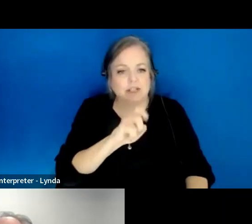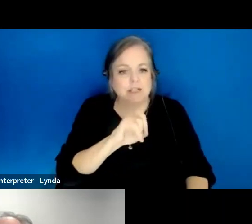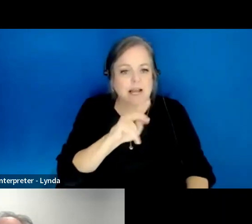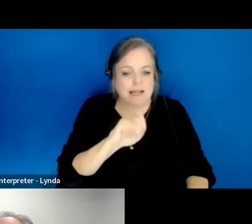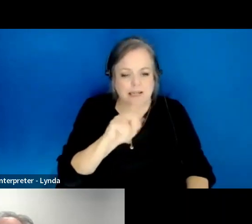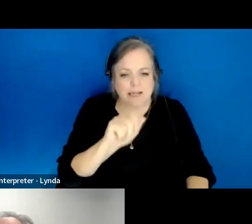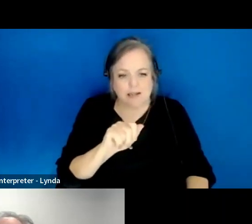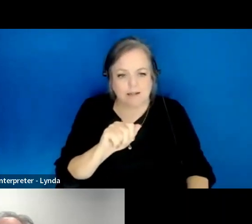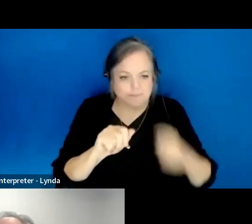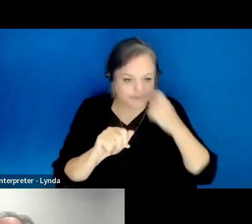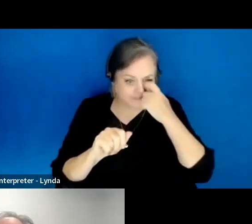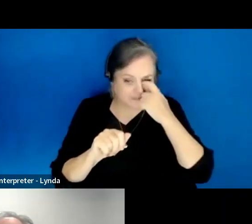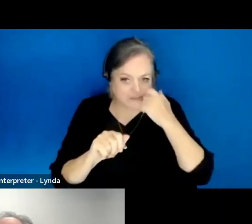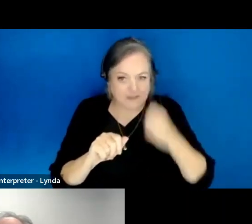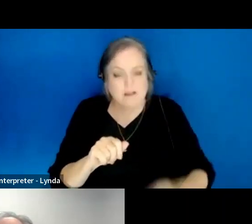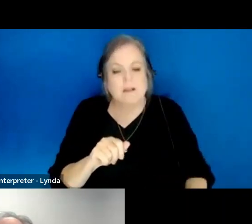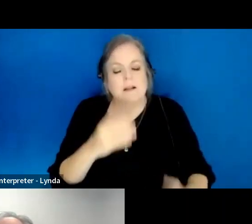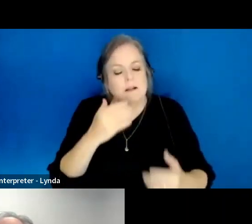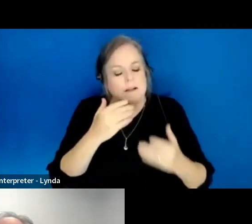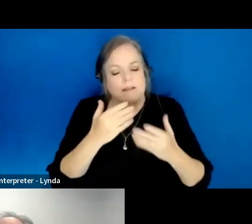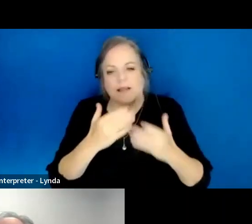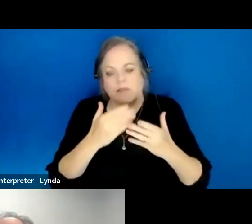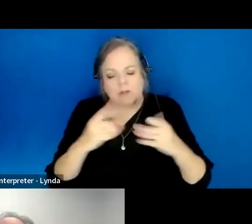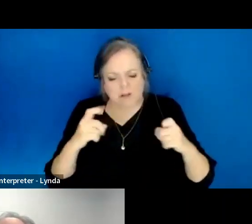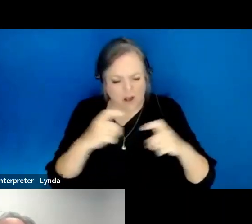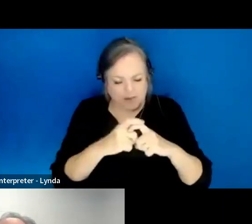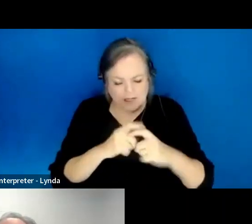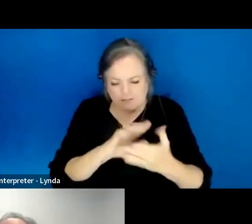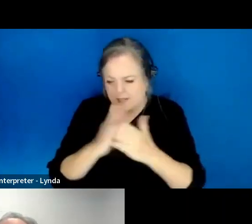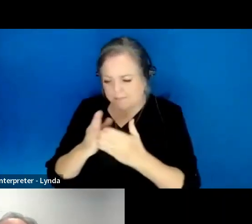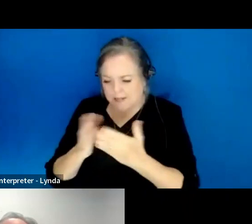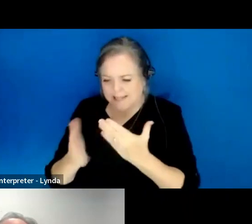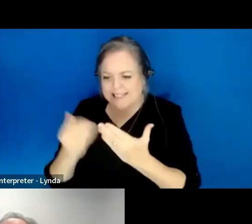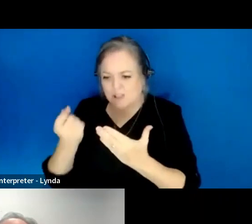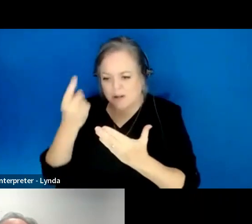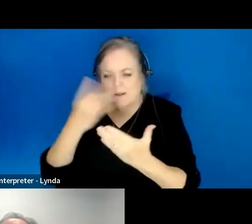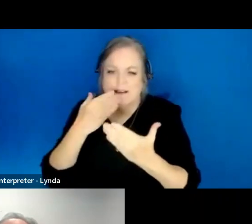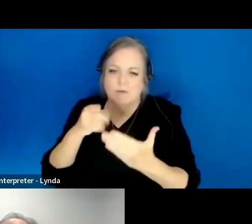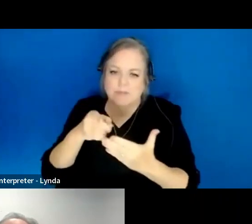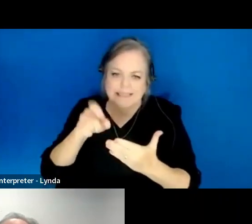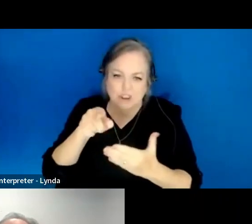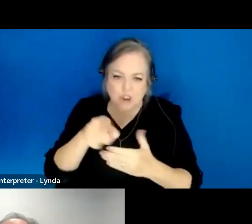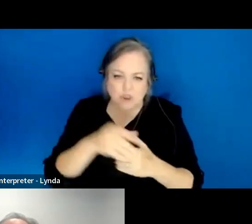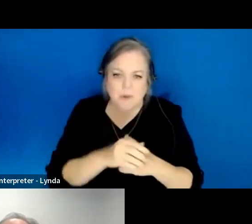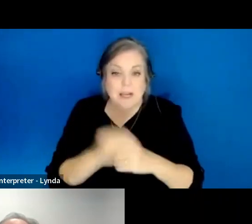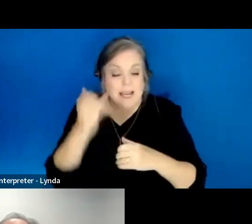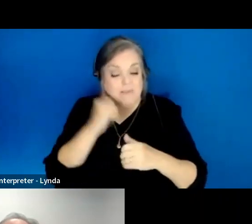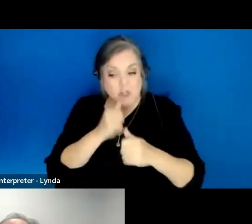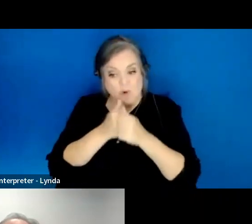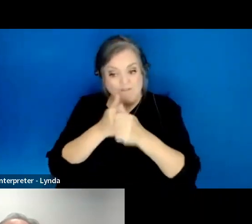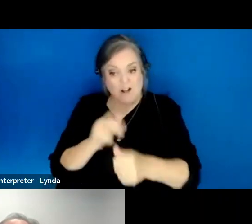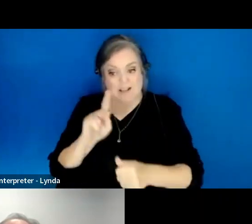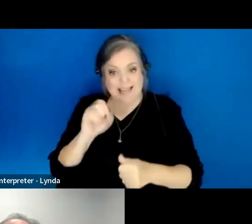for making something so complicated, making it so easy to understand. Thank you. We need you. And if you don't follow Caitlin,